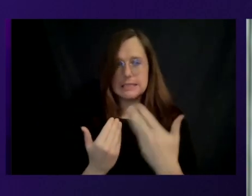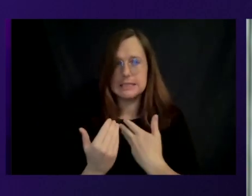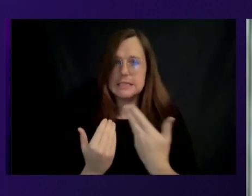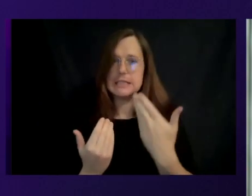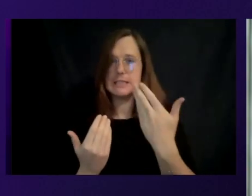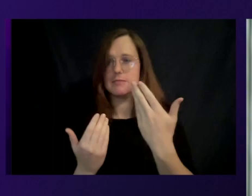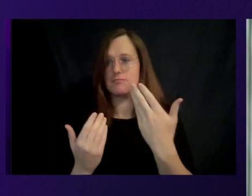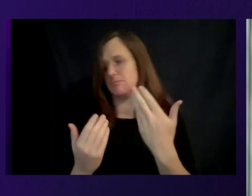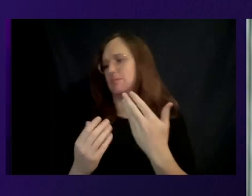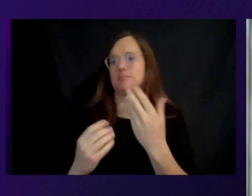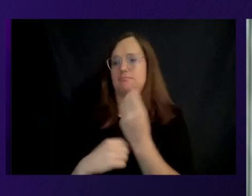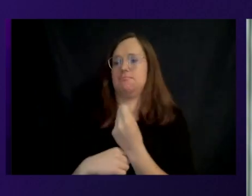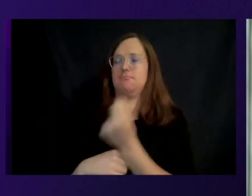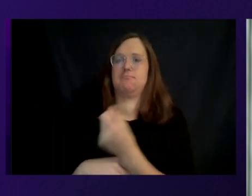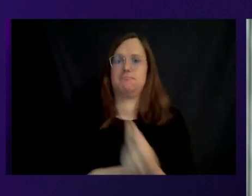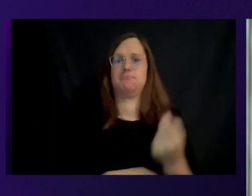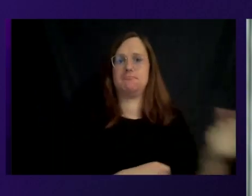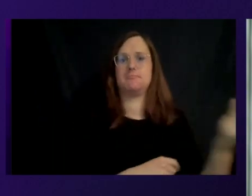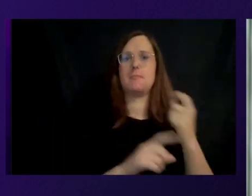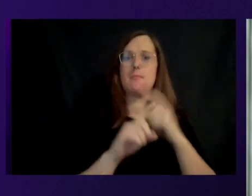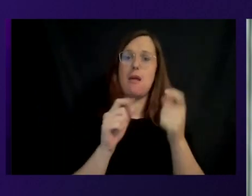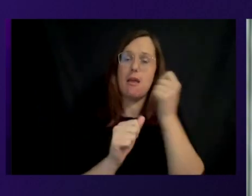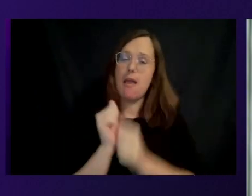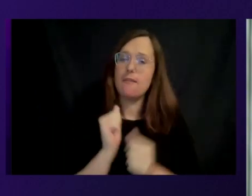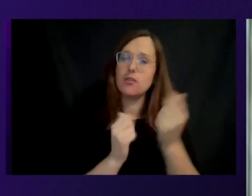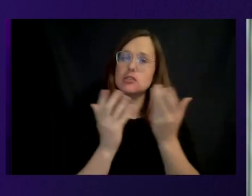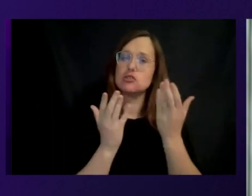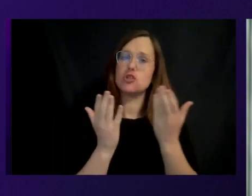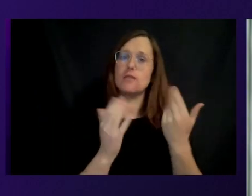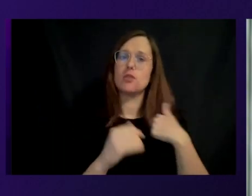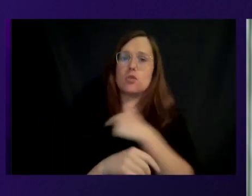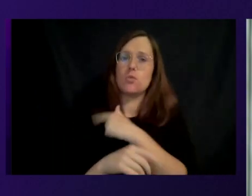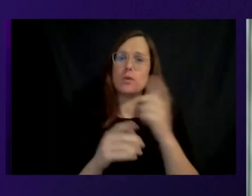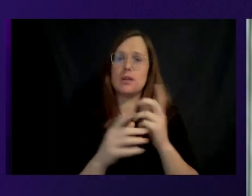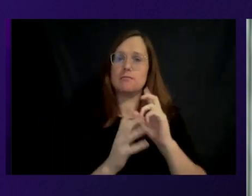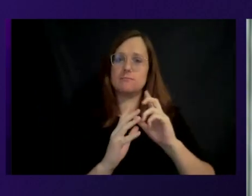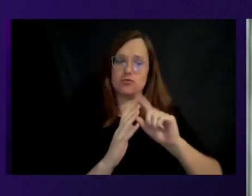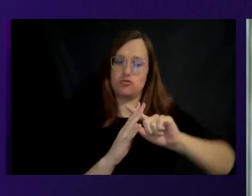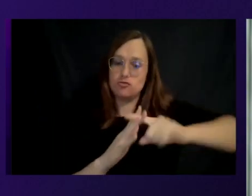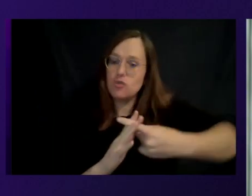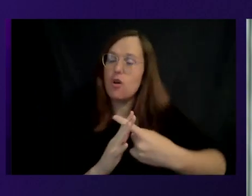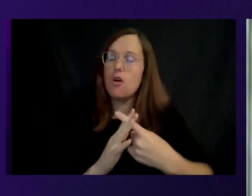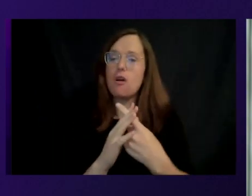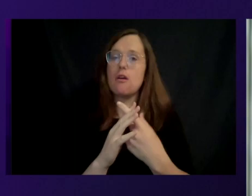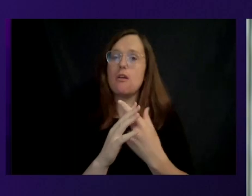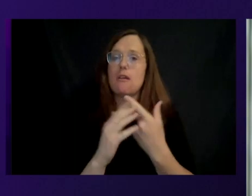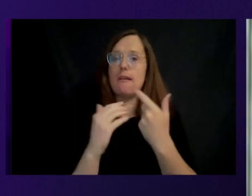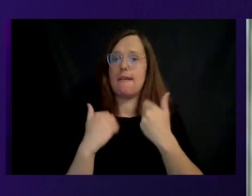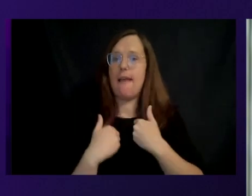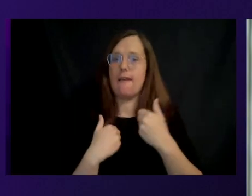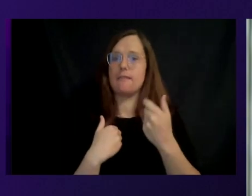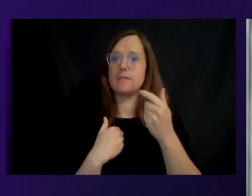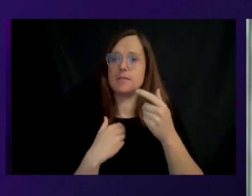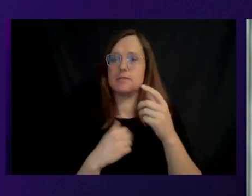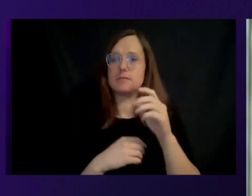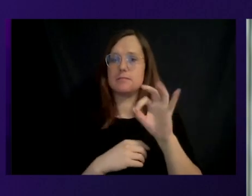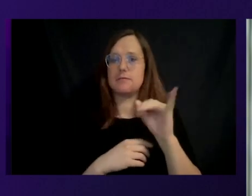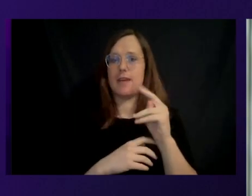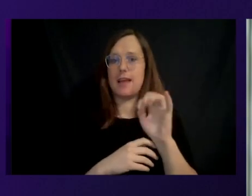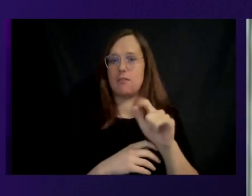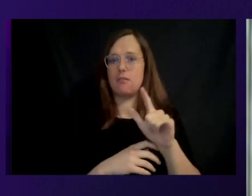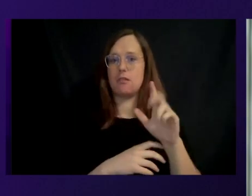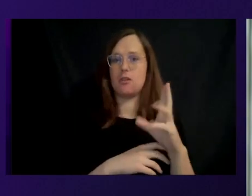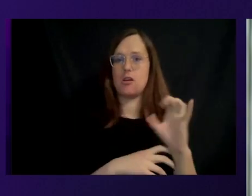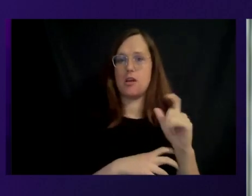modern server that we have launched contains a minimum of a Nitro card and frequently has multiple cards. Ruba, the Nitro system is a